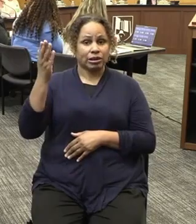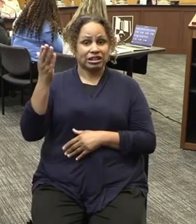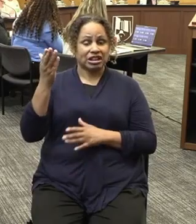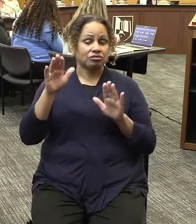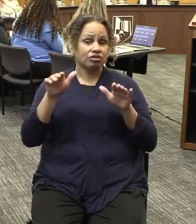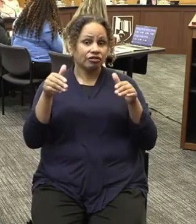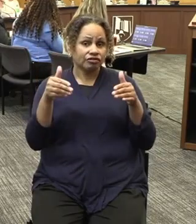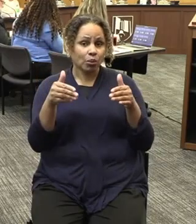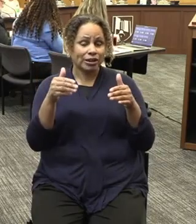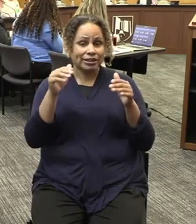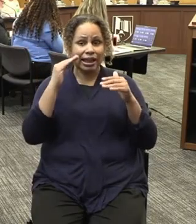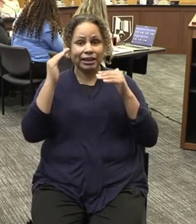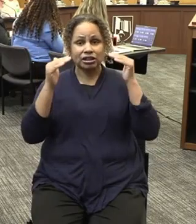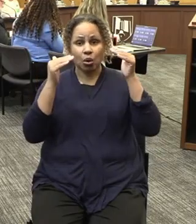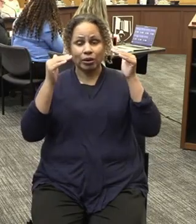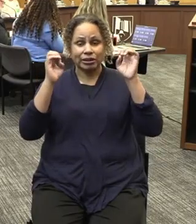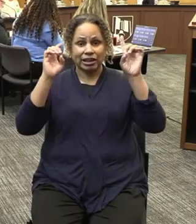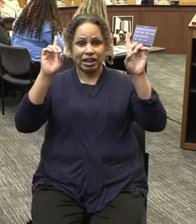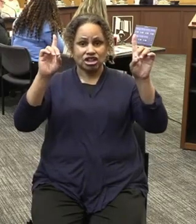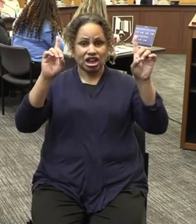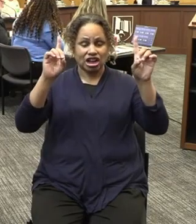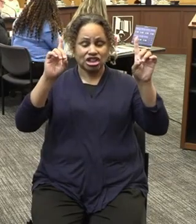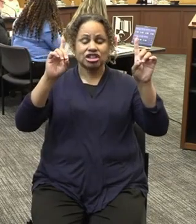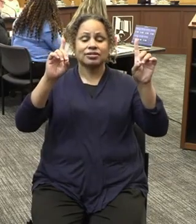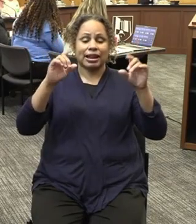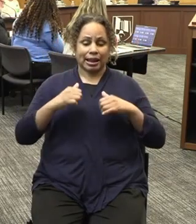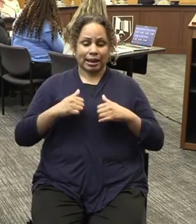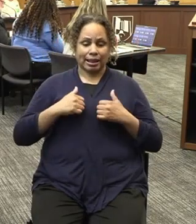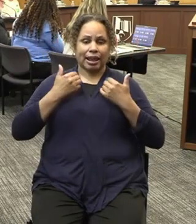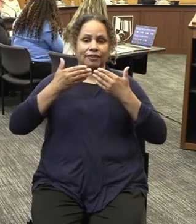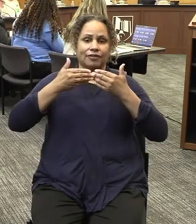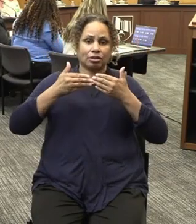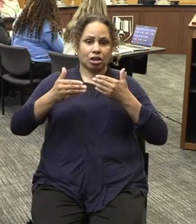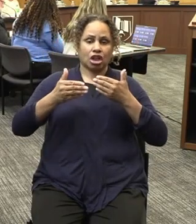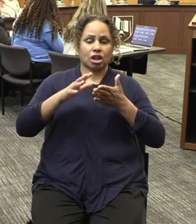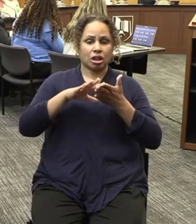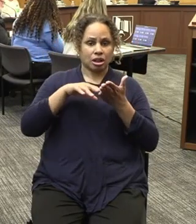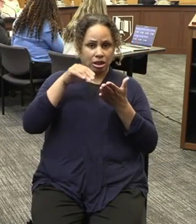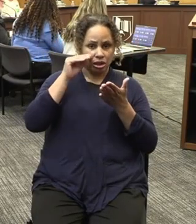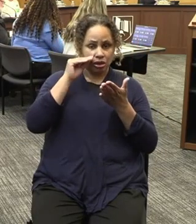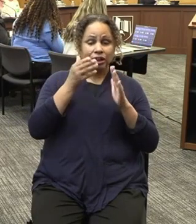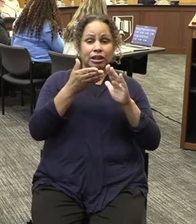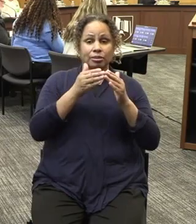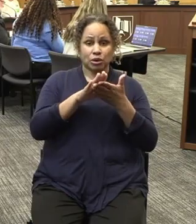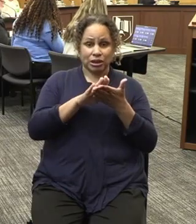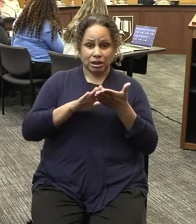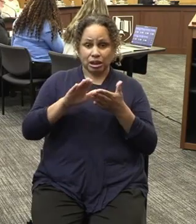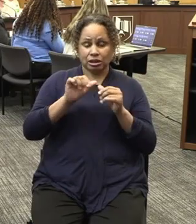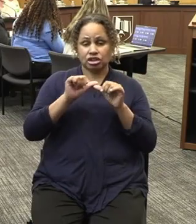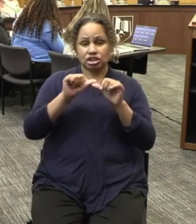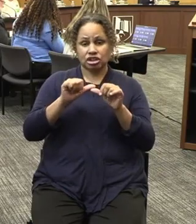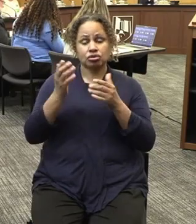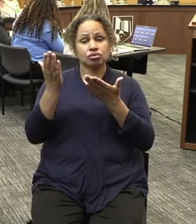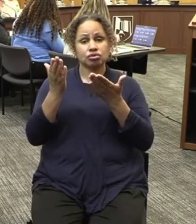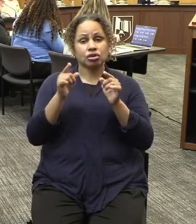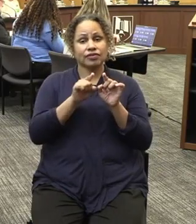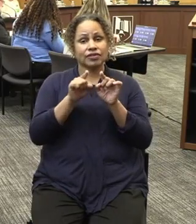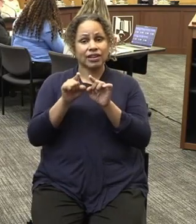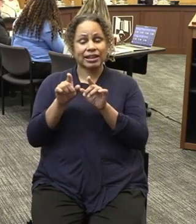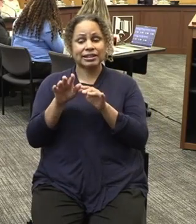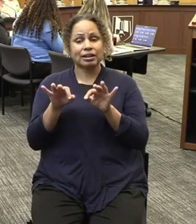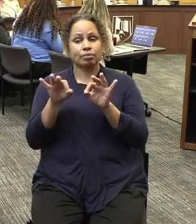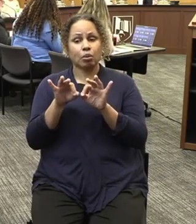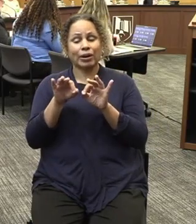on adult education and lifelong learning. Community colleges continue to serve as an important access point